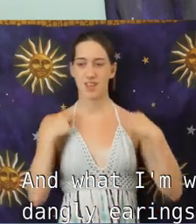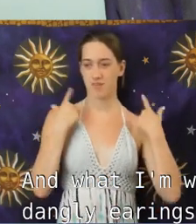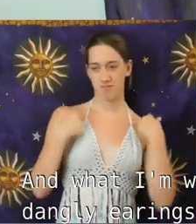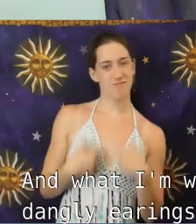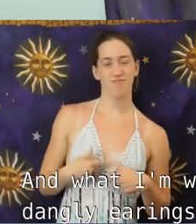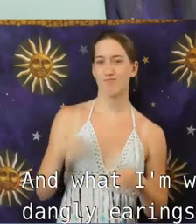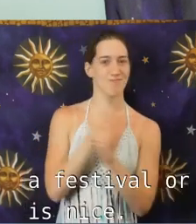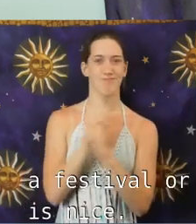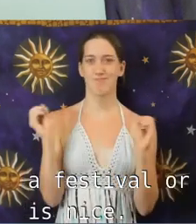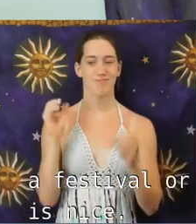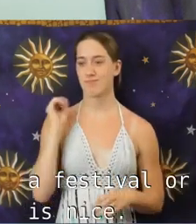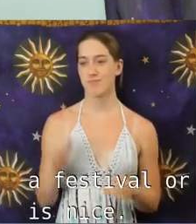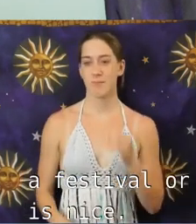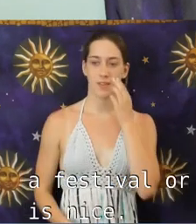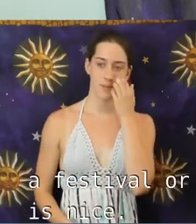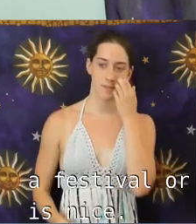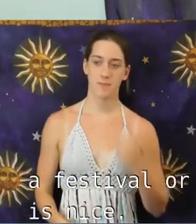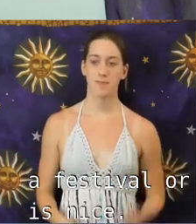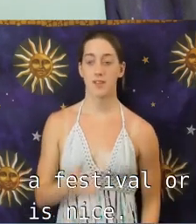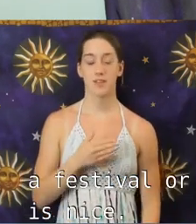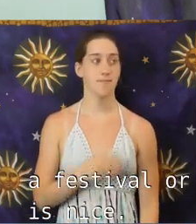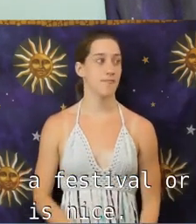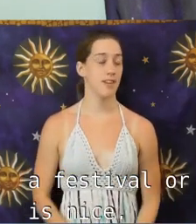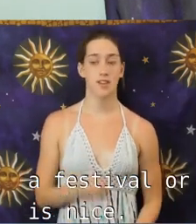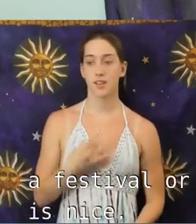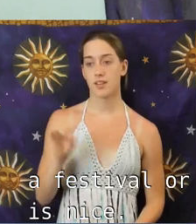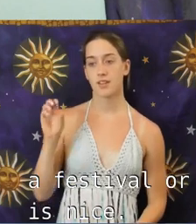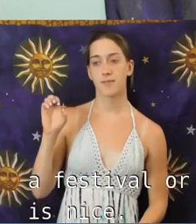jewelry, I wouldn't wear to a festival or anything like that.